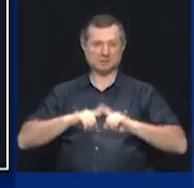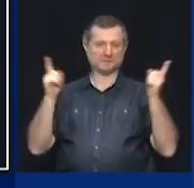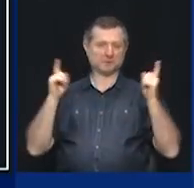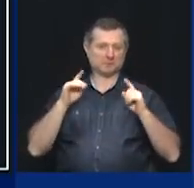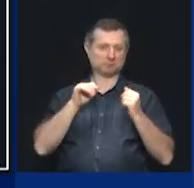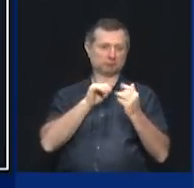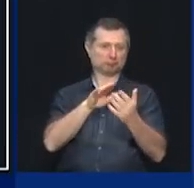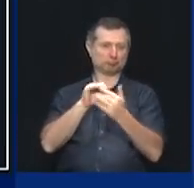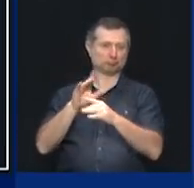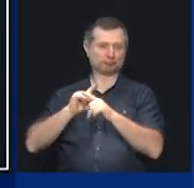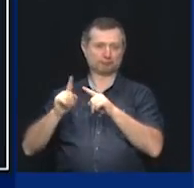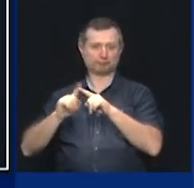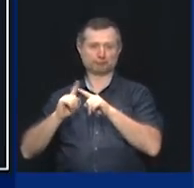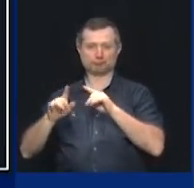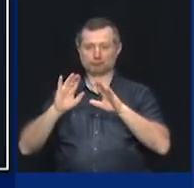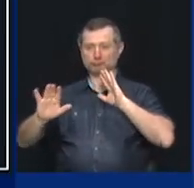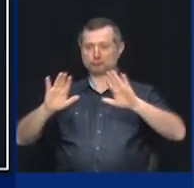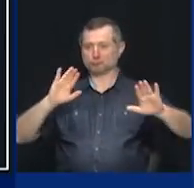address those problems.